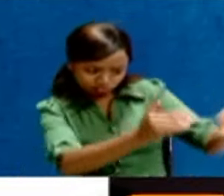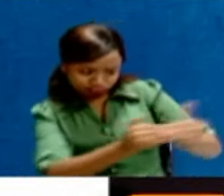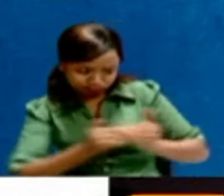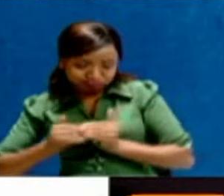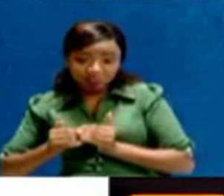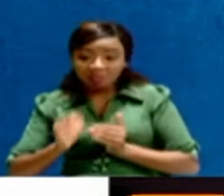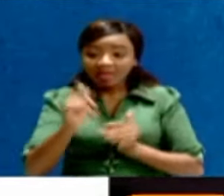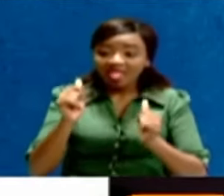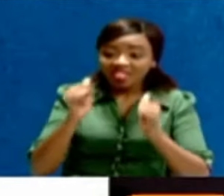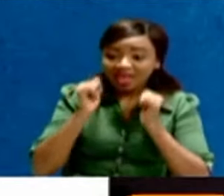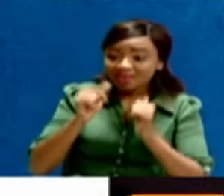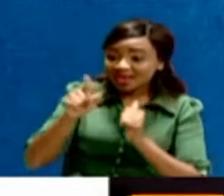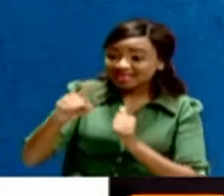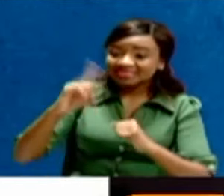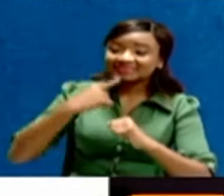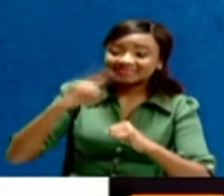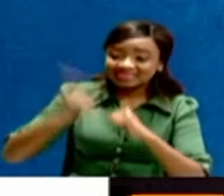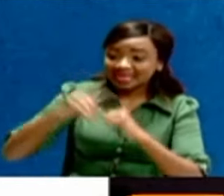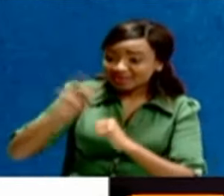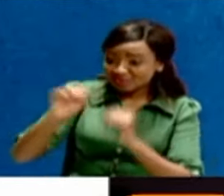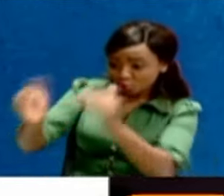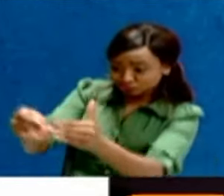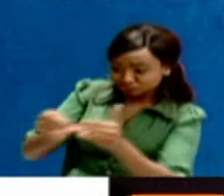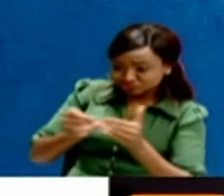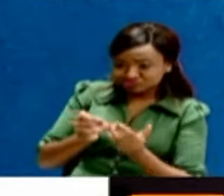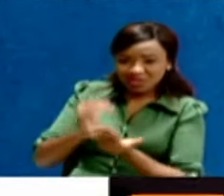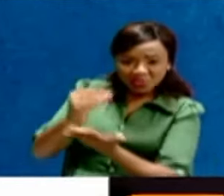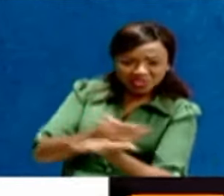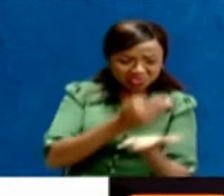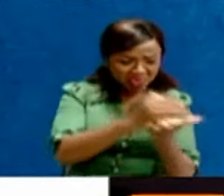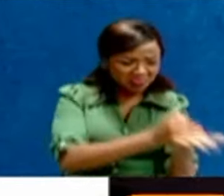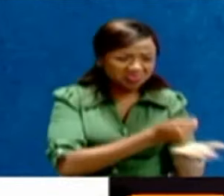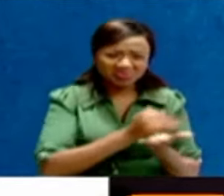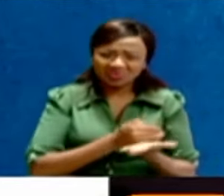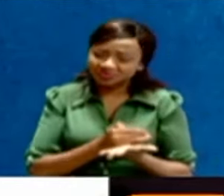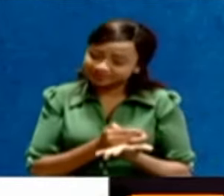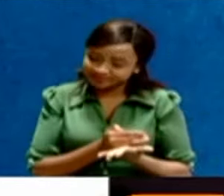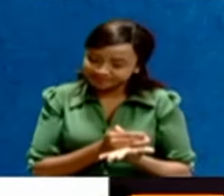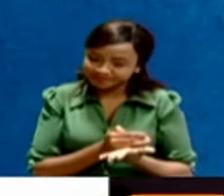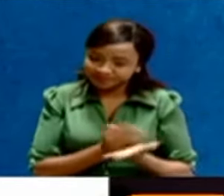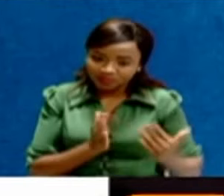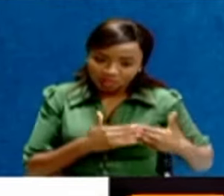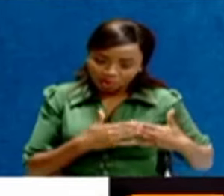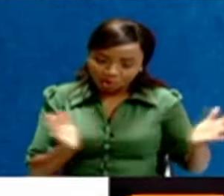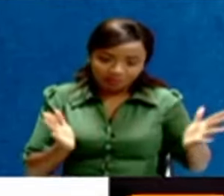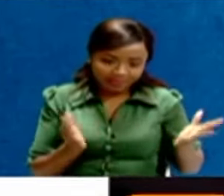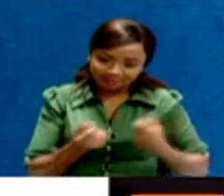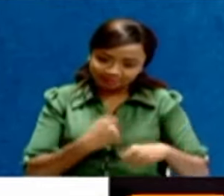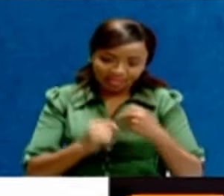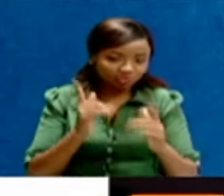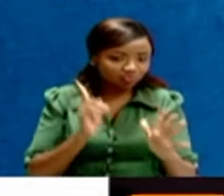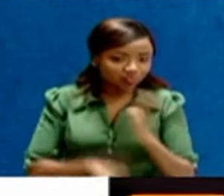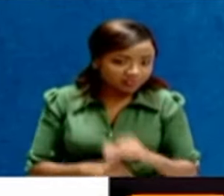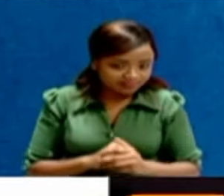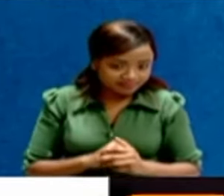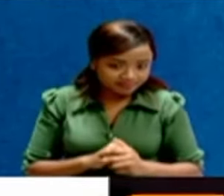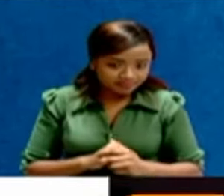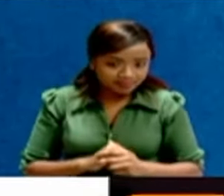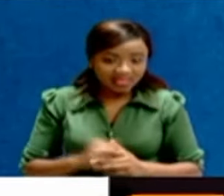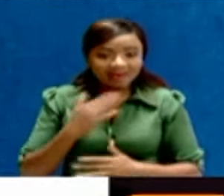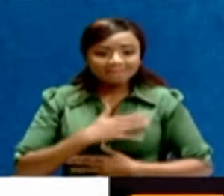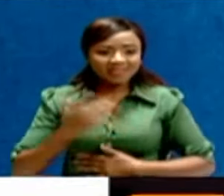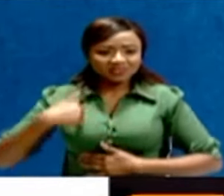disrupt Nyamira County by taking over 600 million from them. So I think the honest opinion, the honest thing we should have here is this.